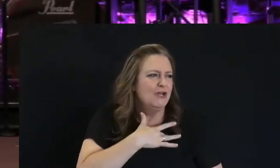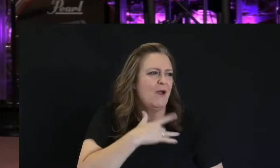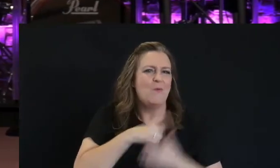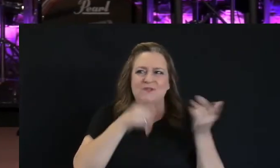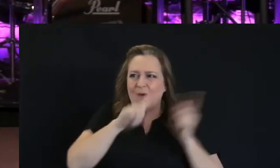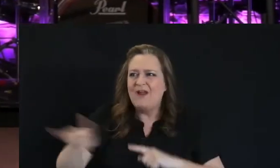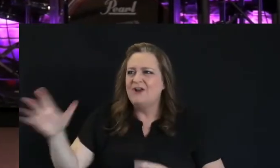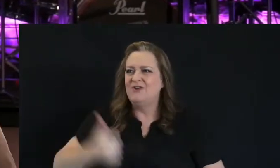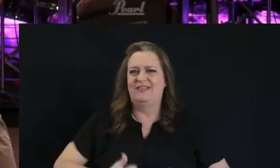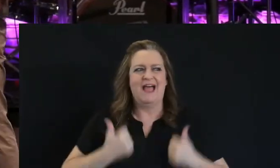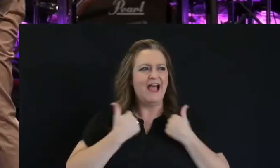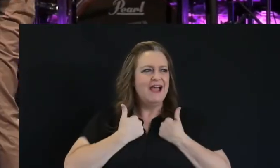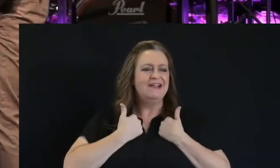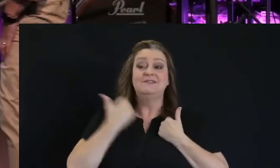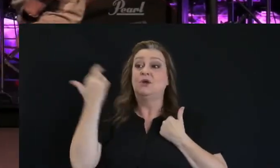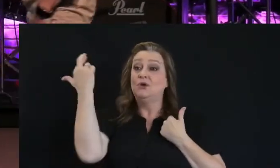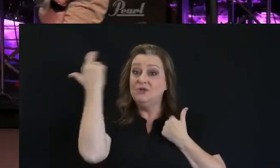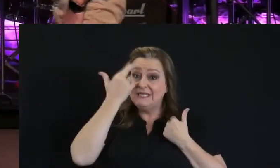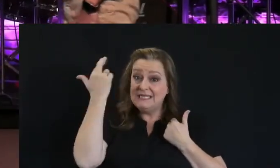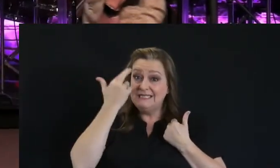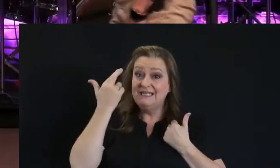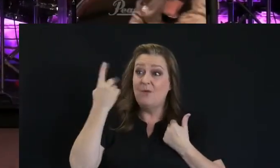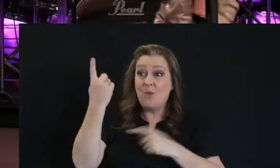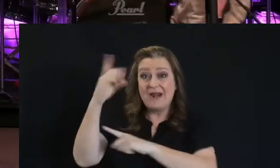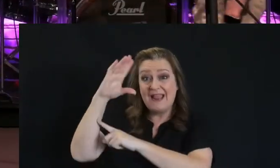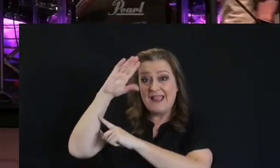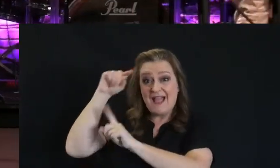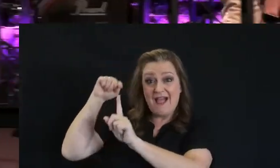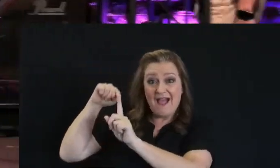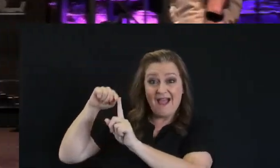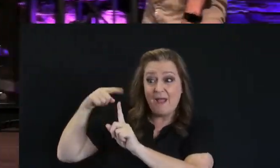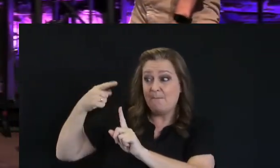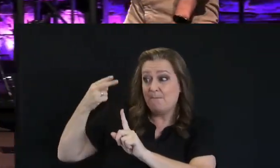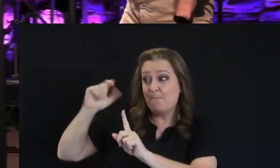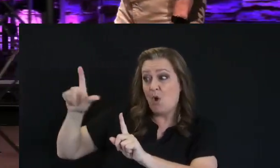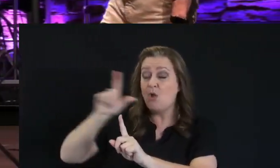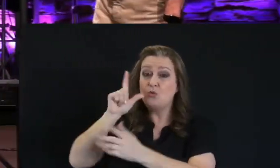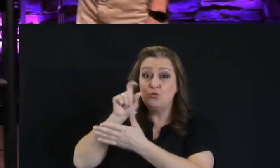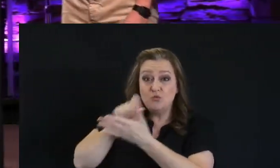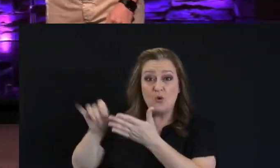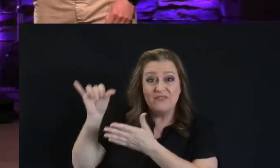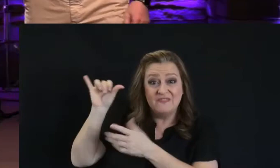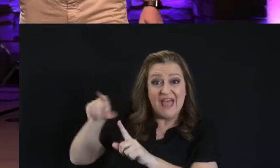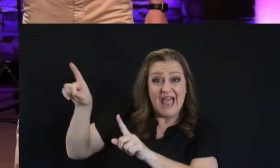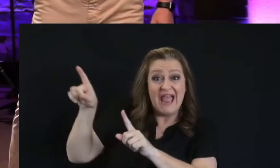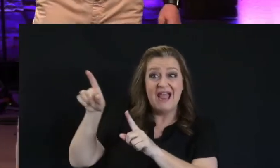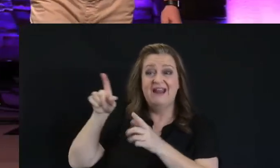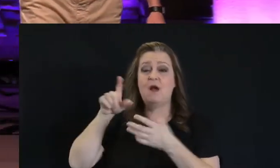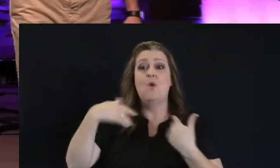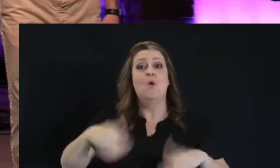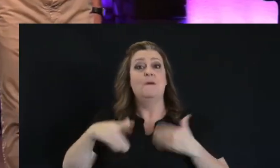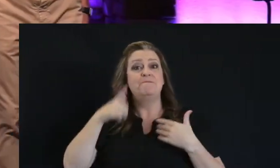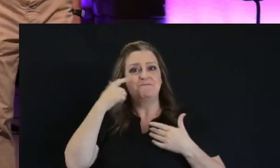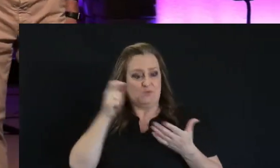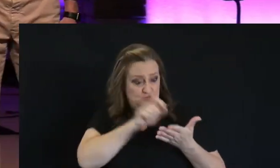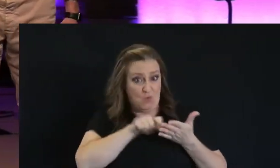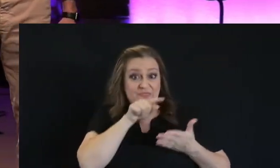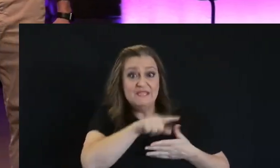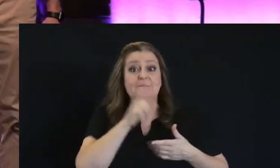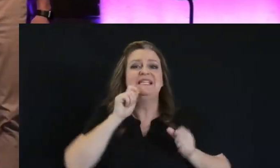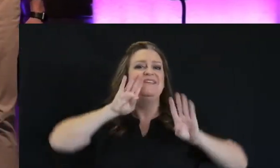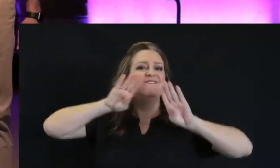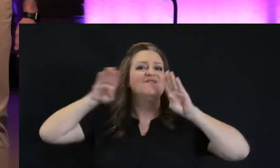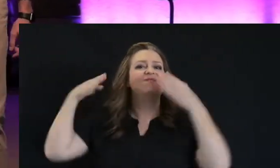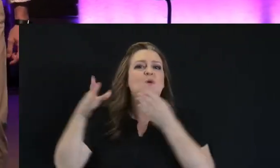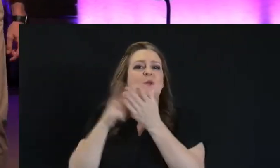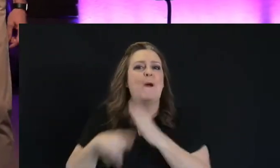in your lives. The reason that a guy who wrote this can write this is because he's focused on what truly